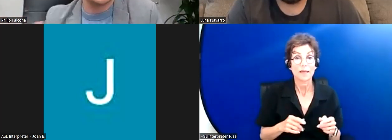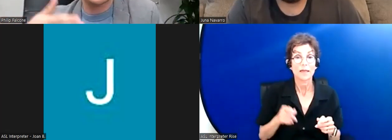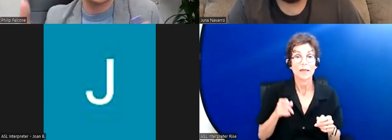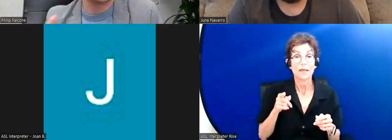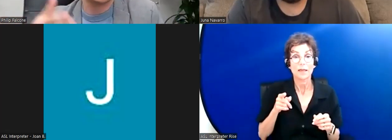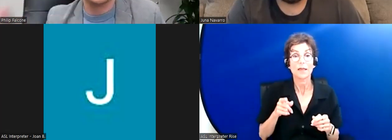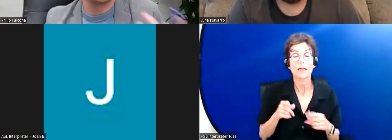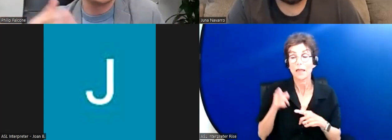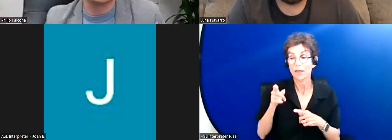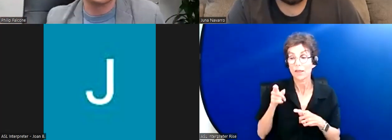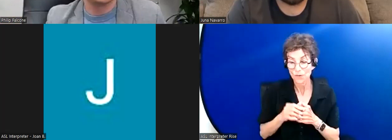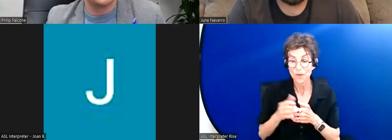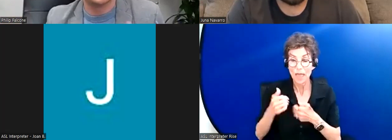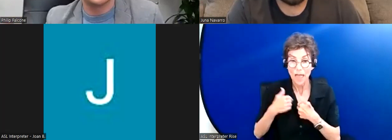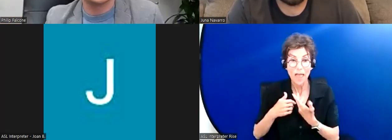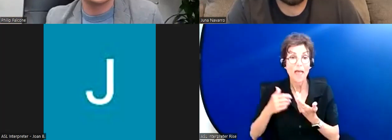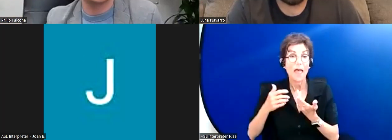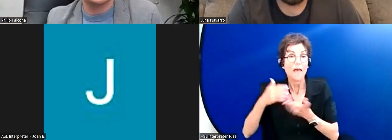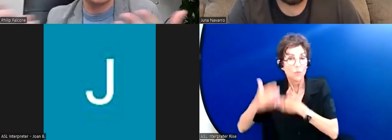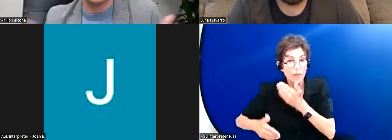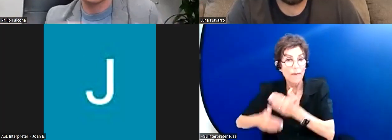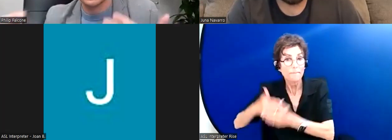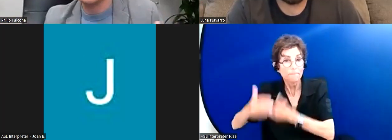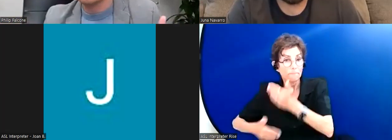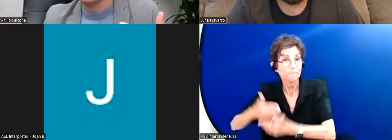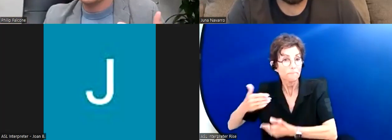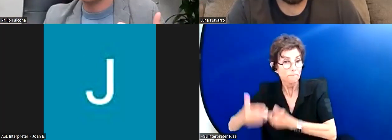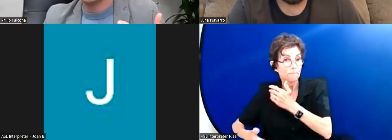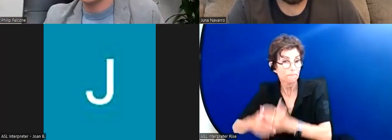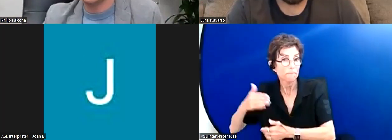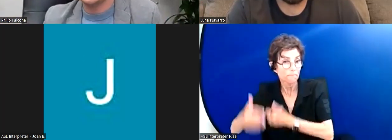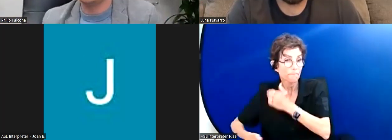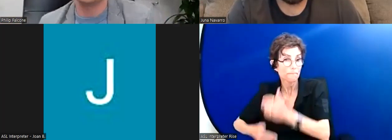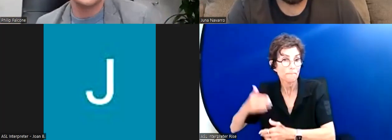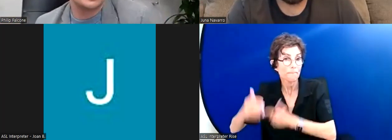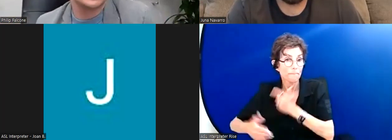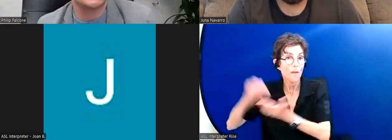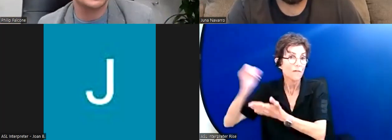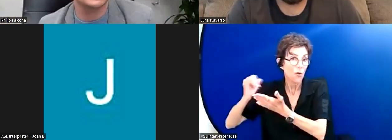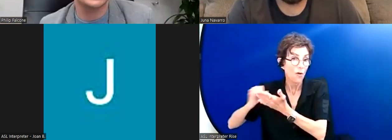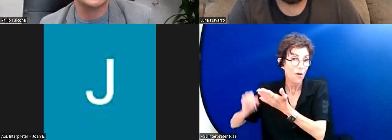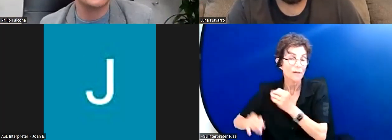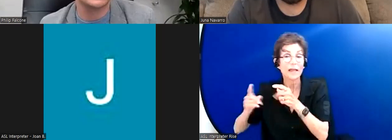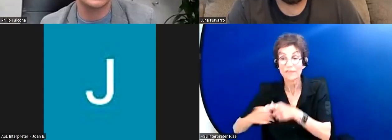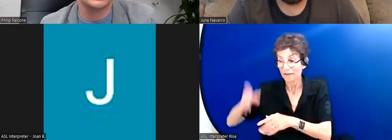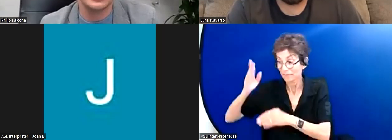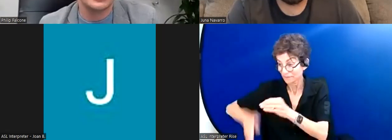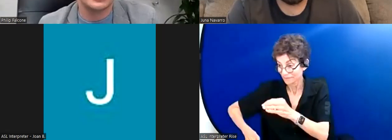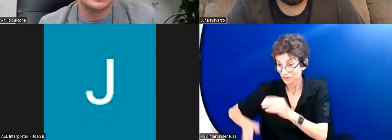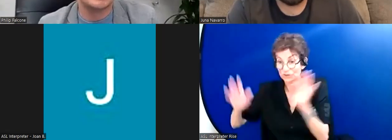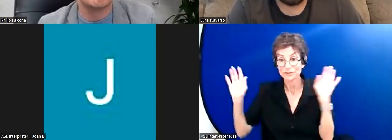over the course of the 2 weeks, 3 weeks, however long the mural project takes to do. And then you come to completion. And then if you